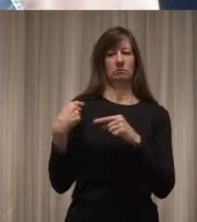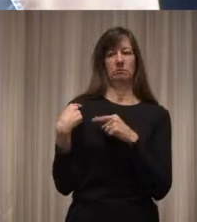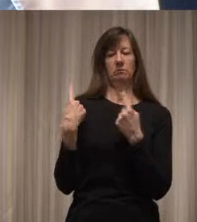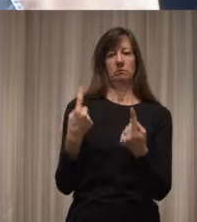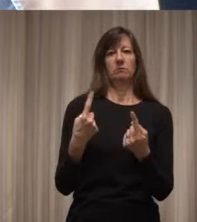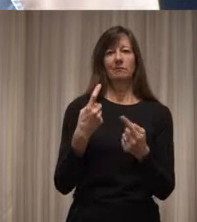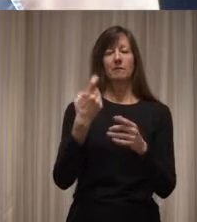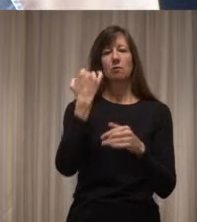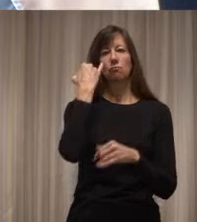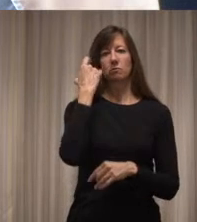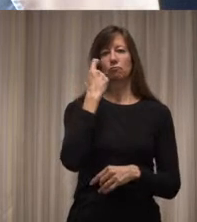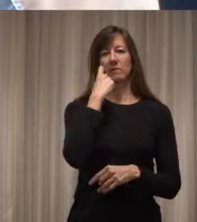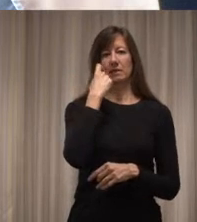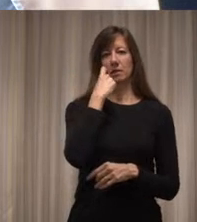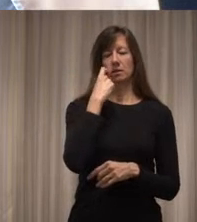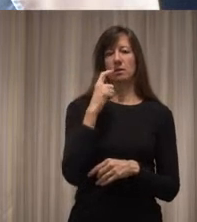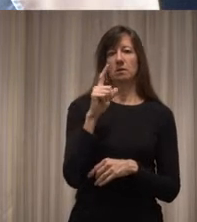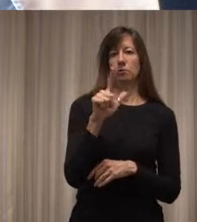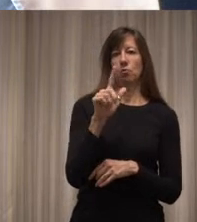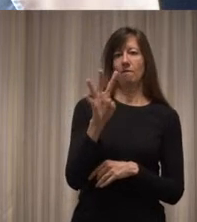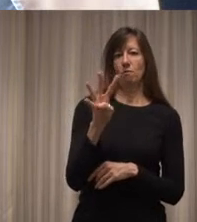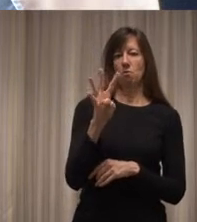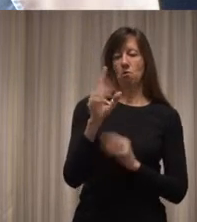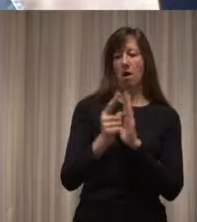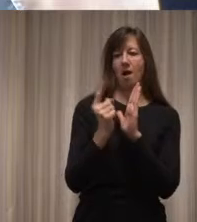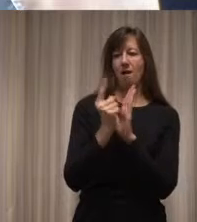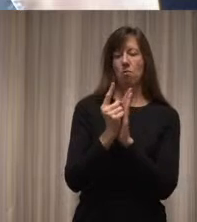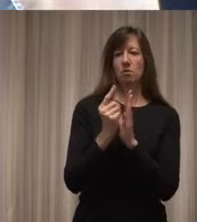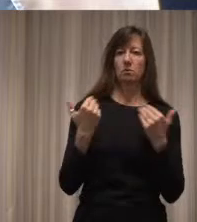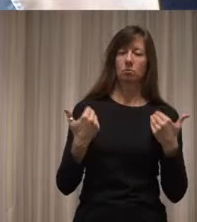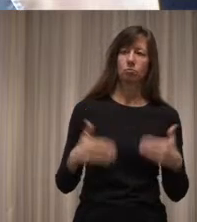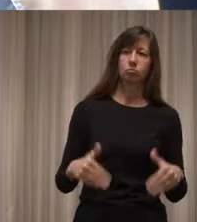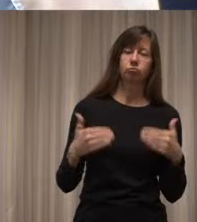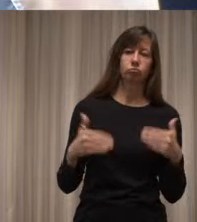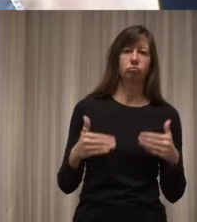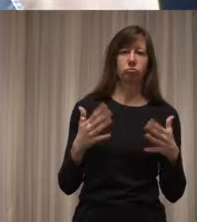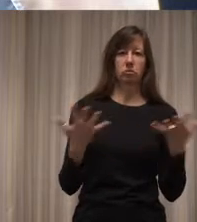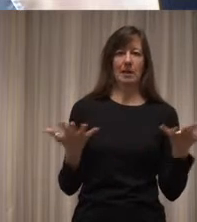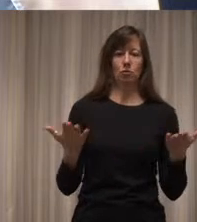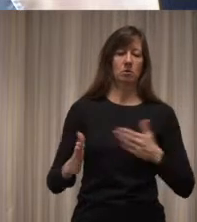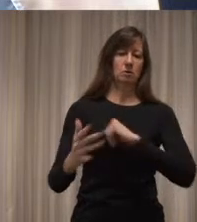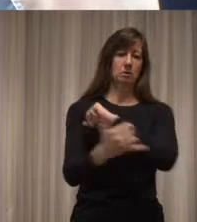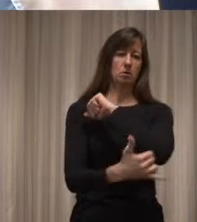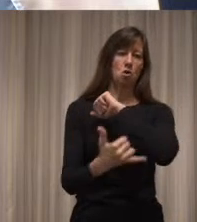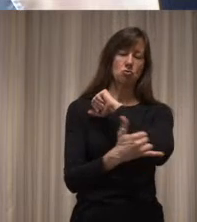very difficult and a very dark 24 or 36-hour period here.